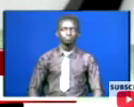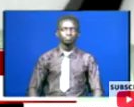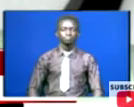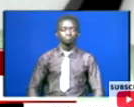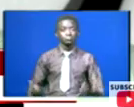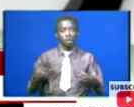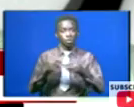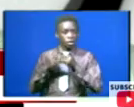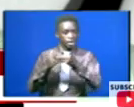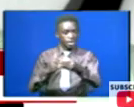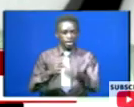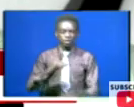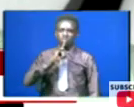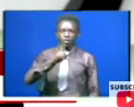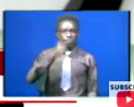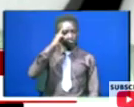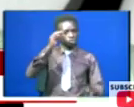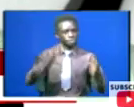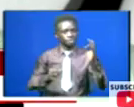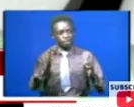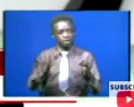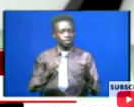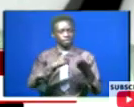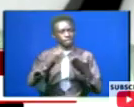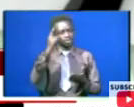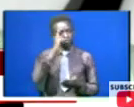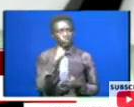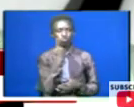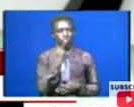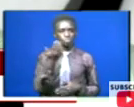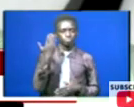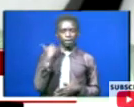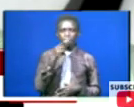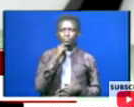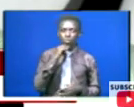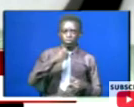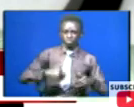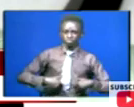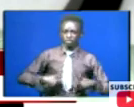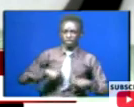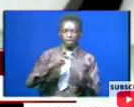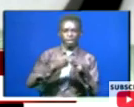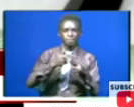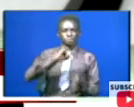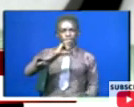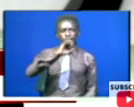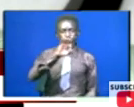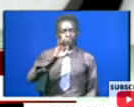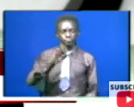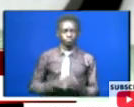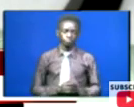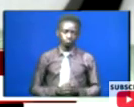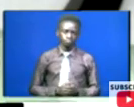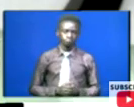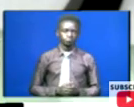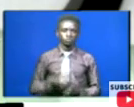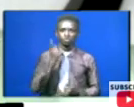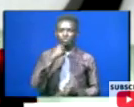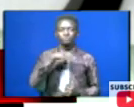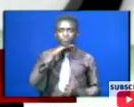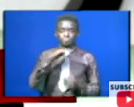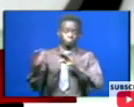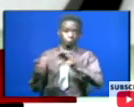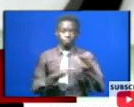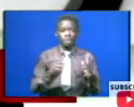demanding for justice for the late Jeff Mwathi, a young life cut short. Now, climate change is continuing to manifest,